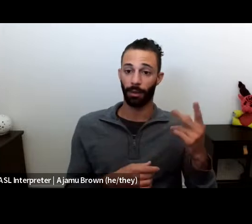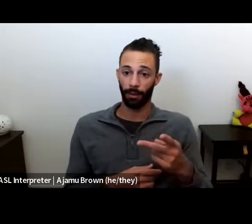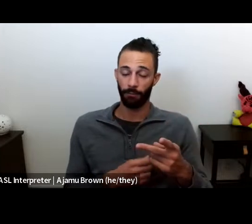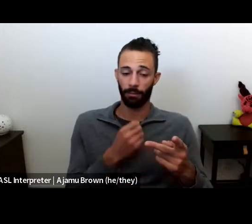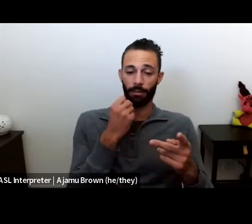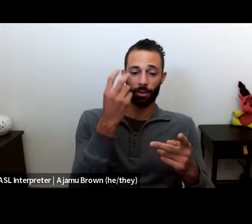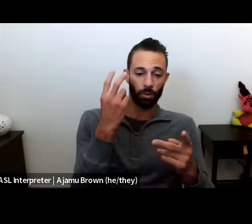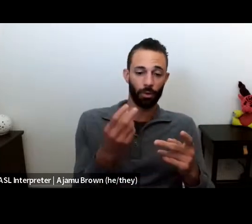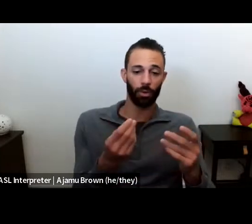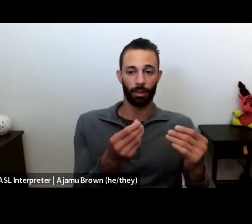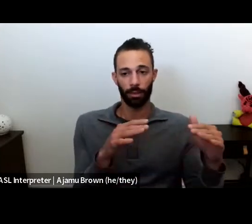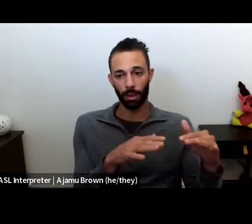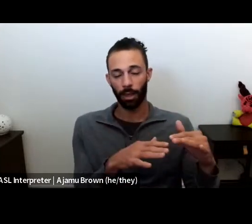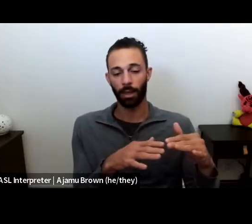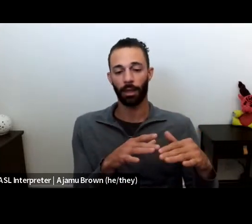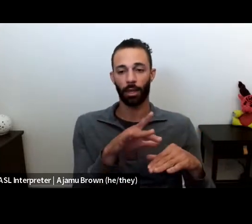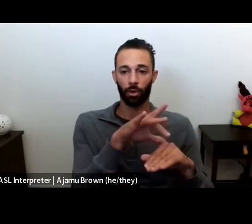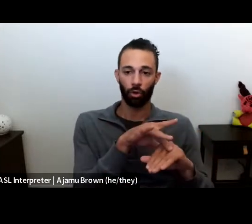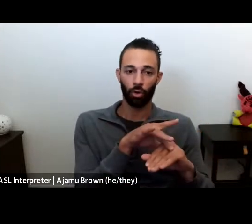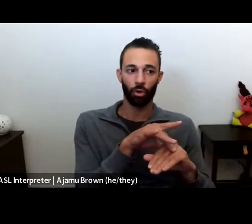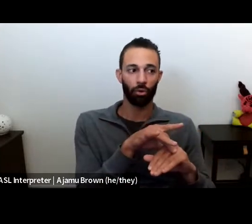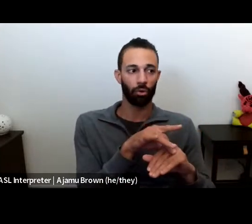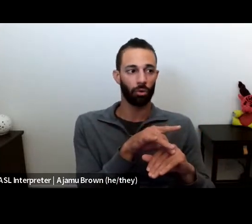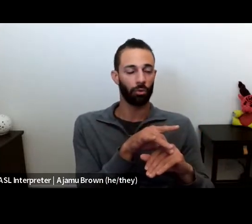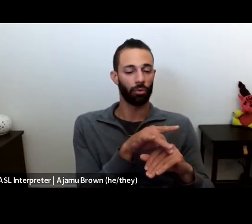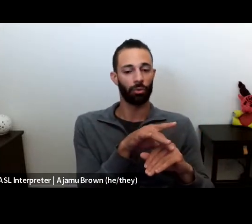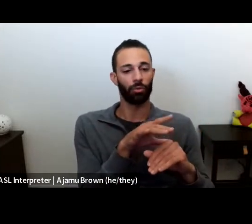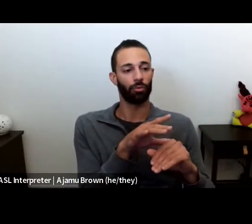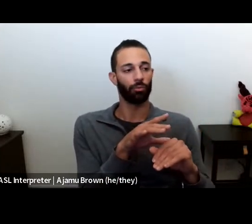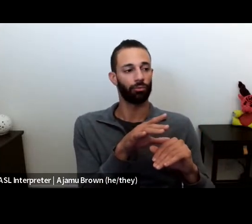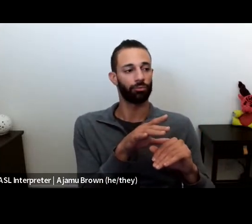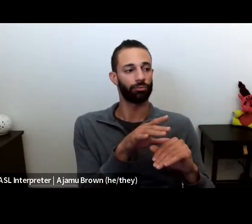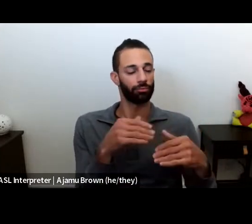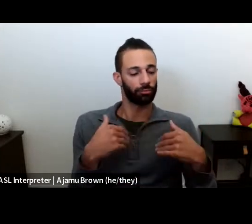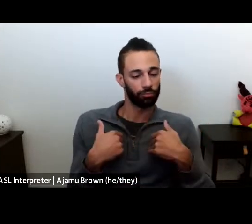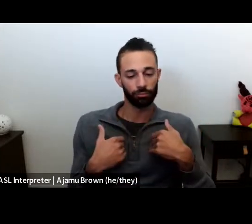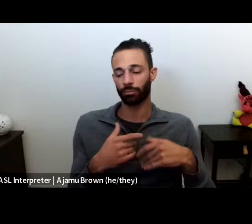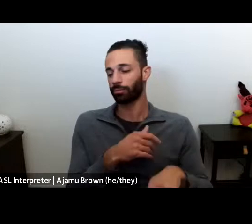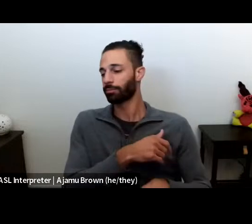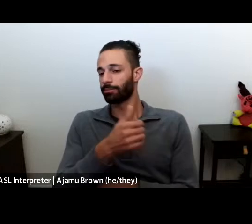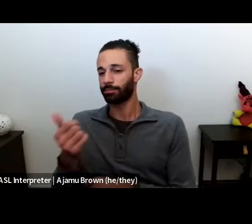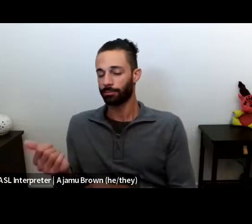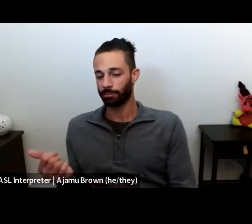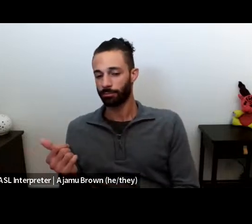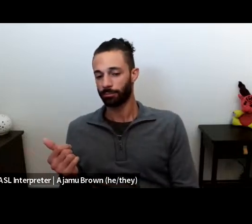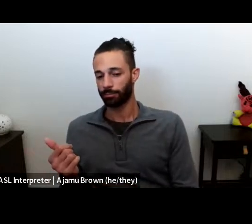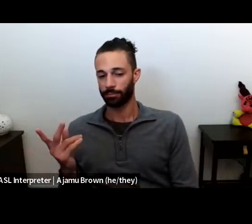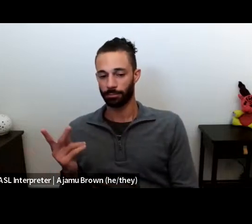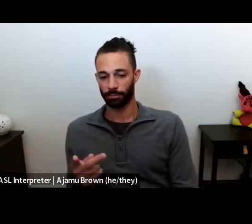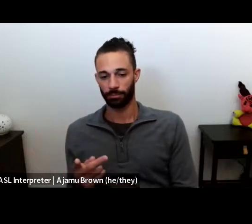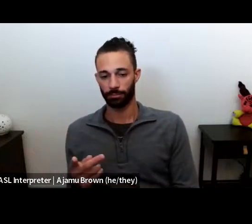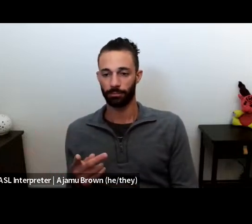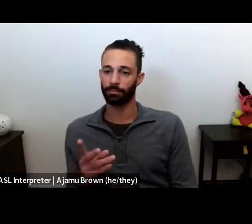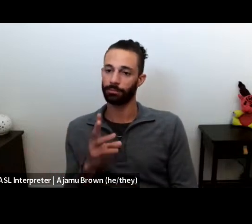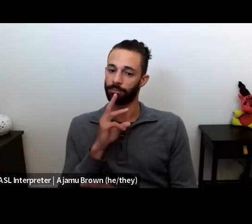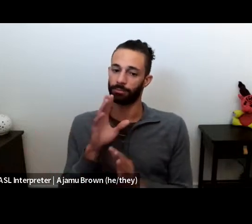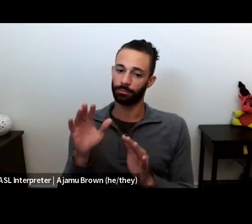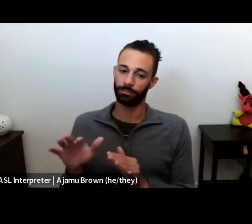land creature, an earthly creature, and the other half of you is an